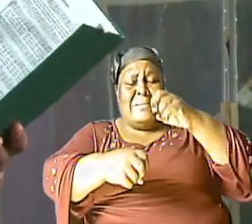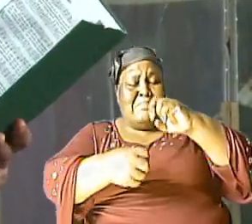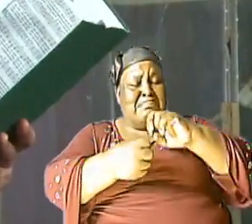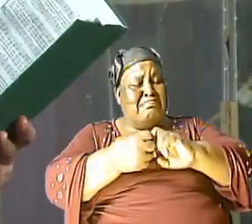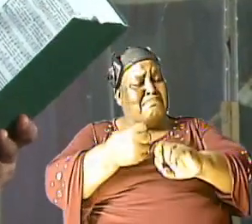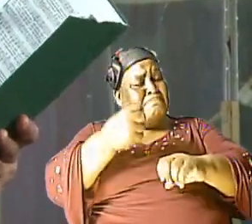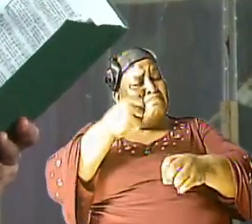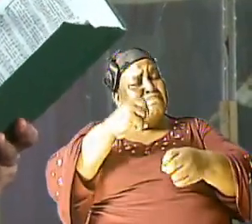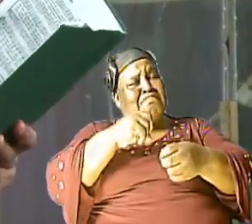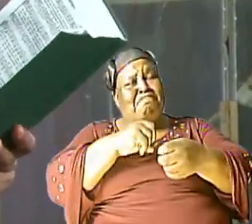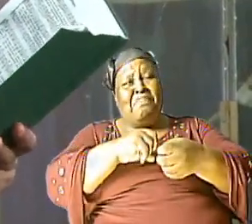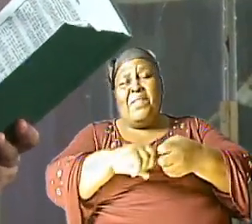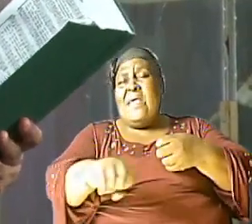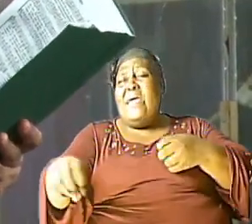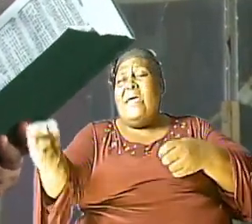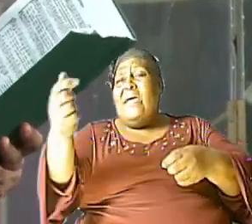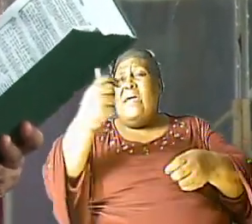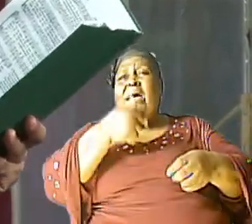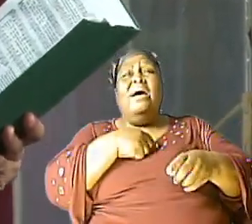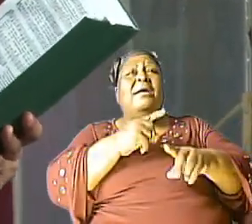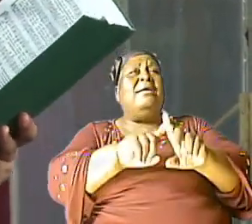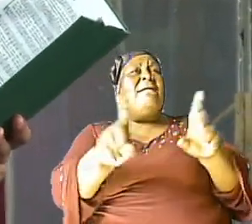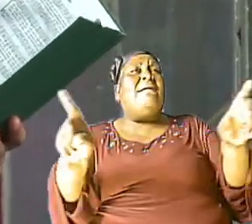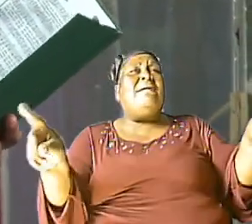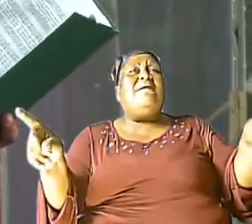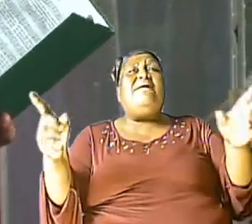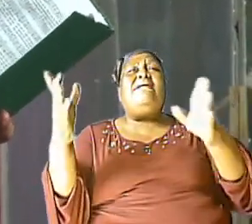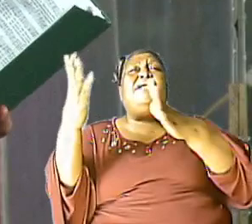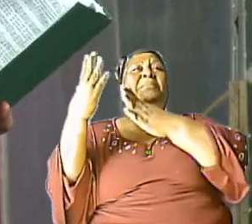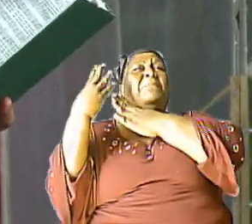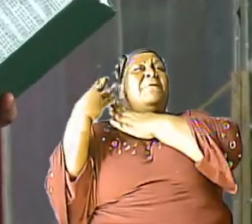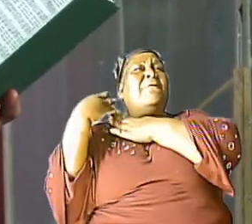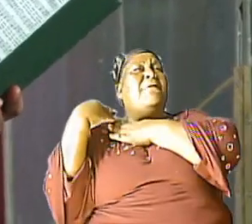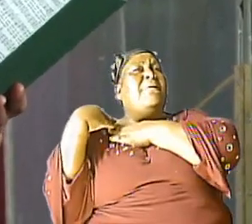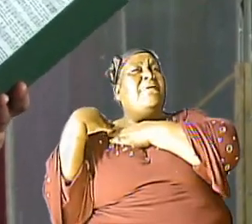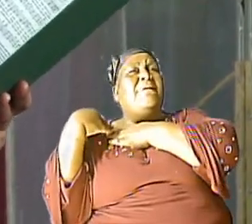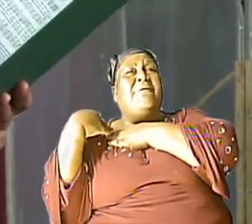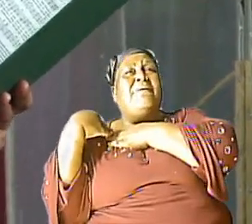trials. I cannot bear these burdens alone. I cannot